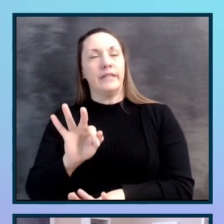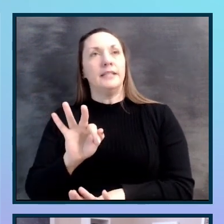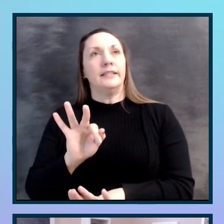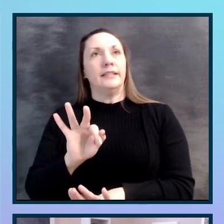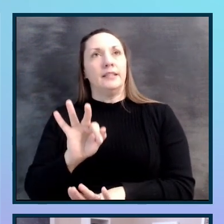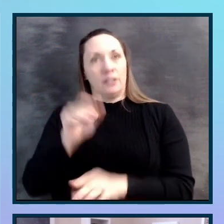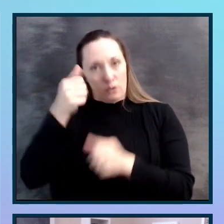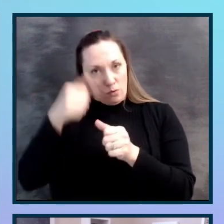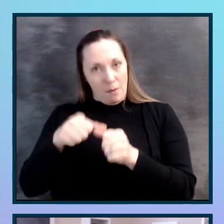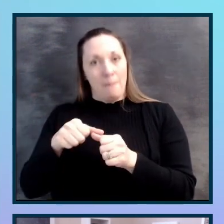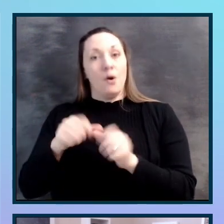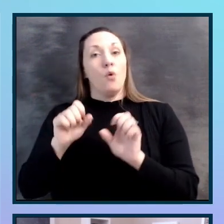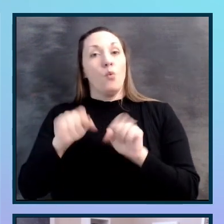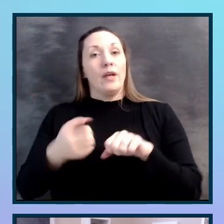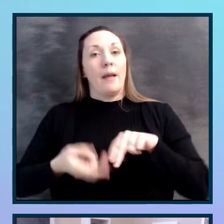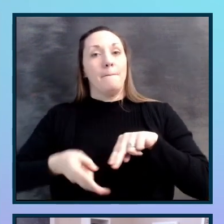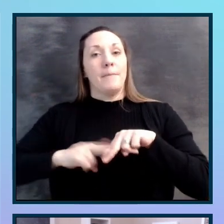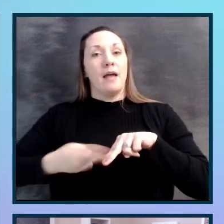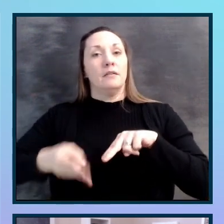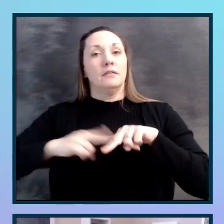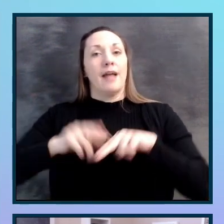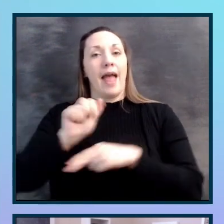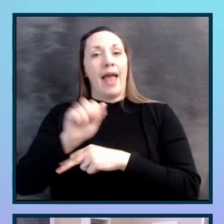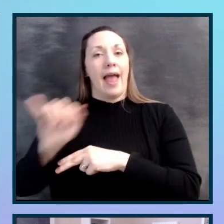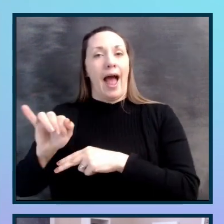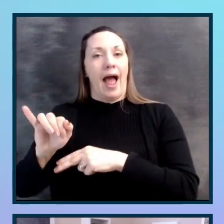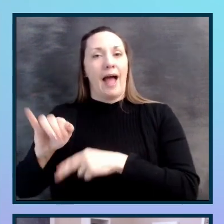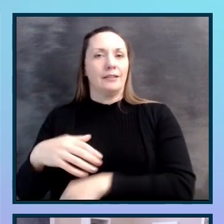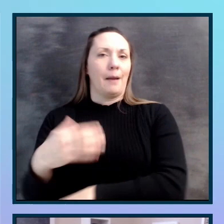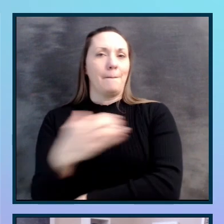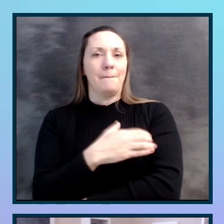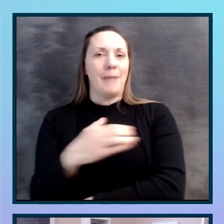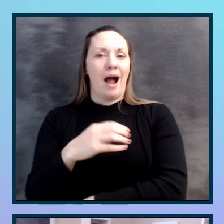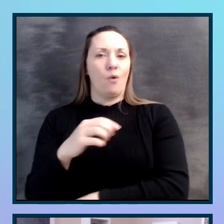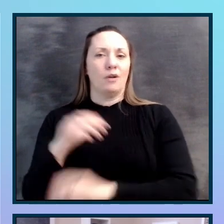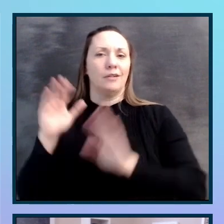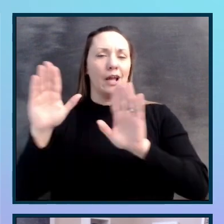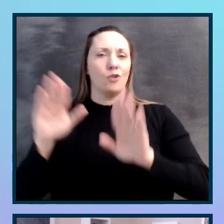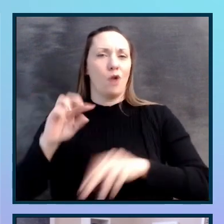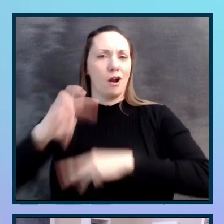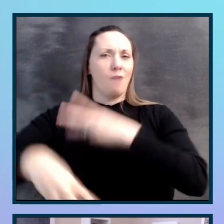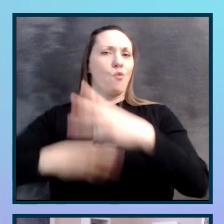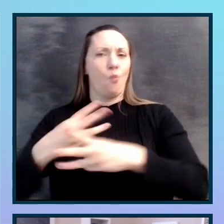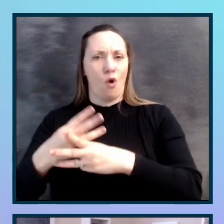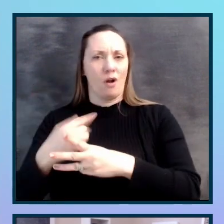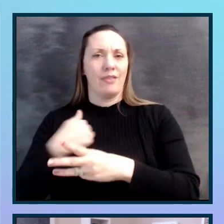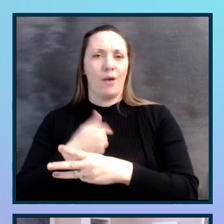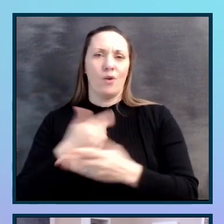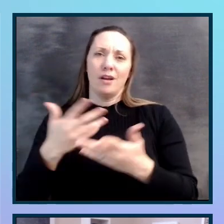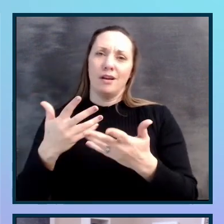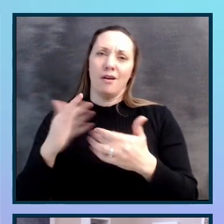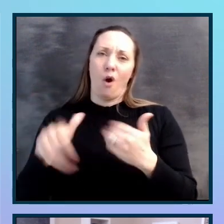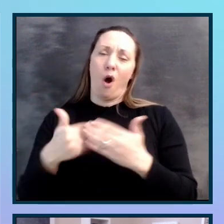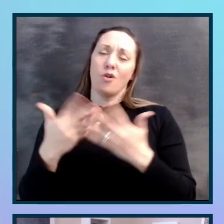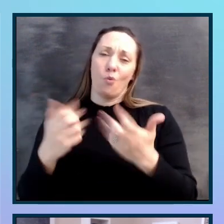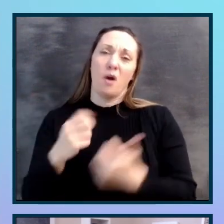we can build the AI-powered incredible world that we would all like to see.